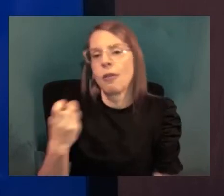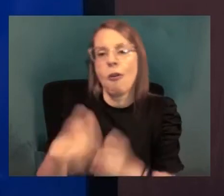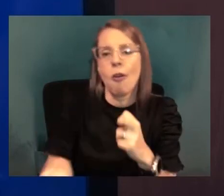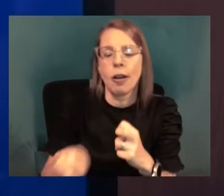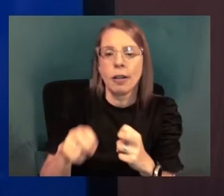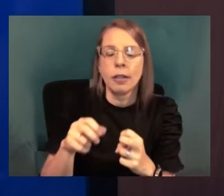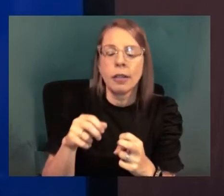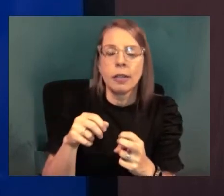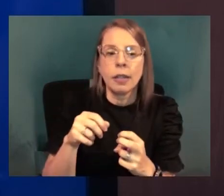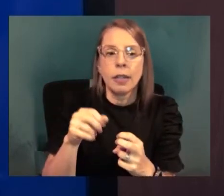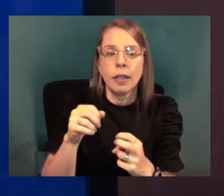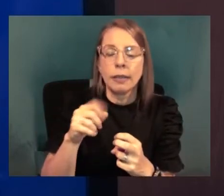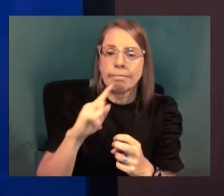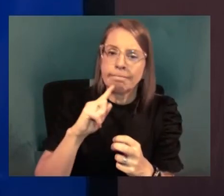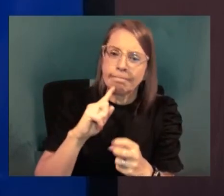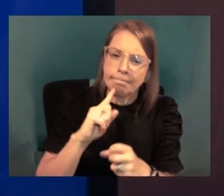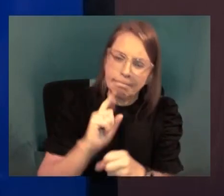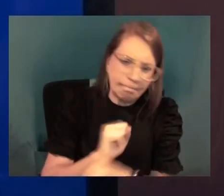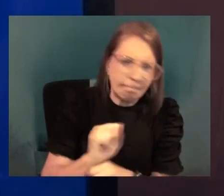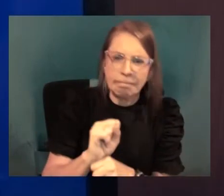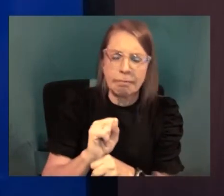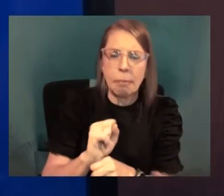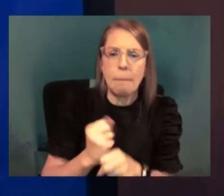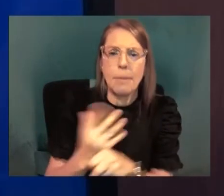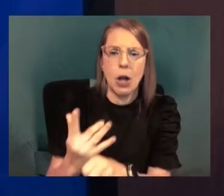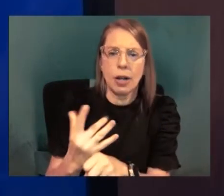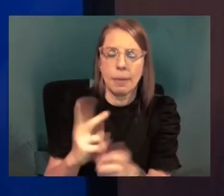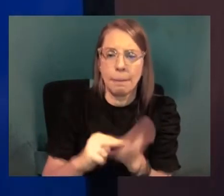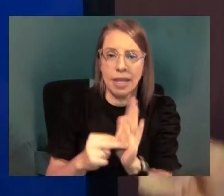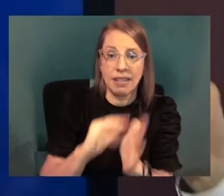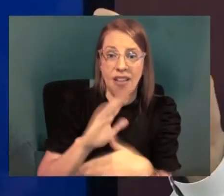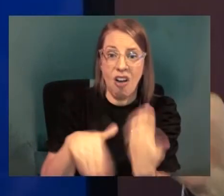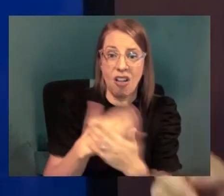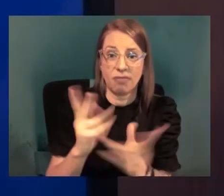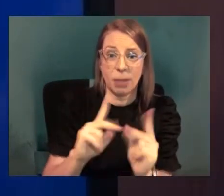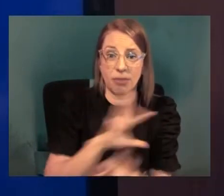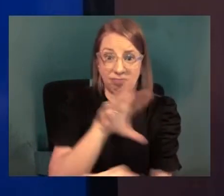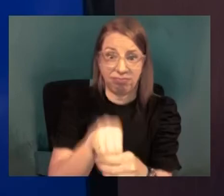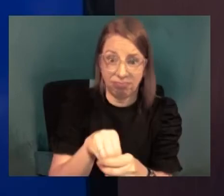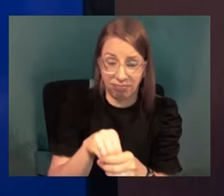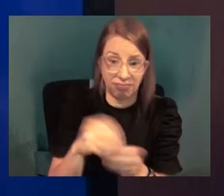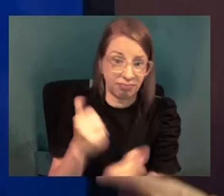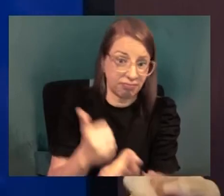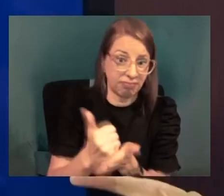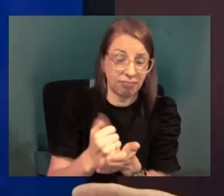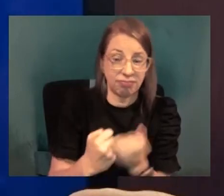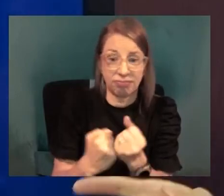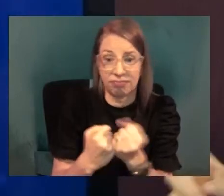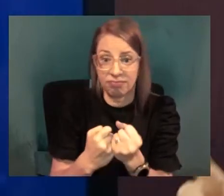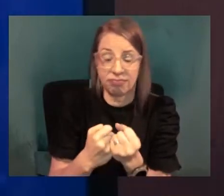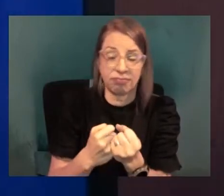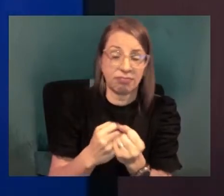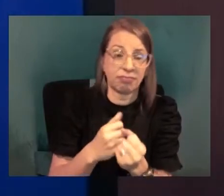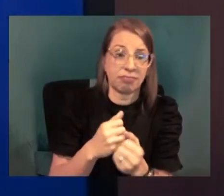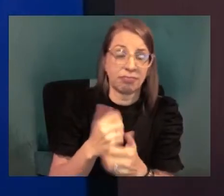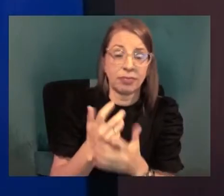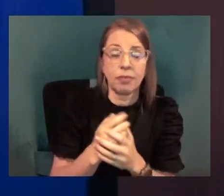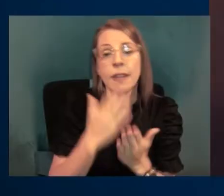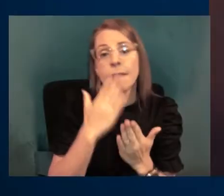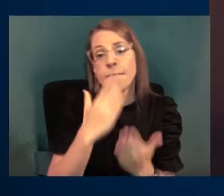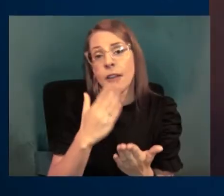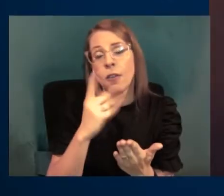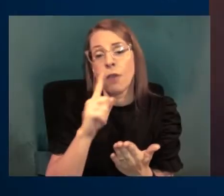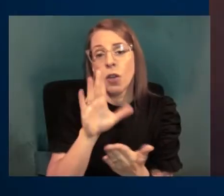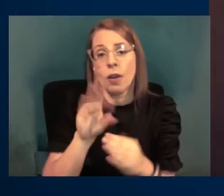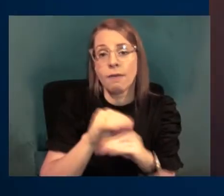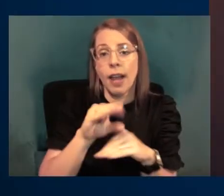is everybody, all hands on deck. These guys do an amazing job. So thank you. And thanks for your advice from both of you this morning. Hawkeye, final